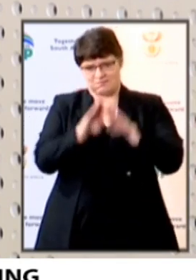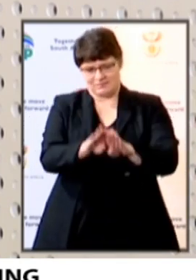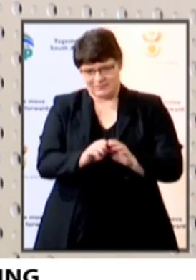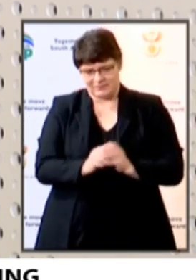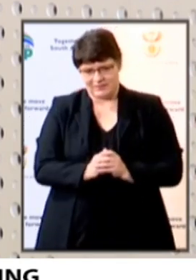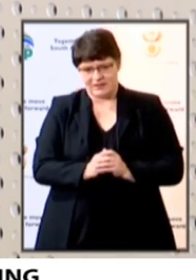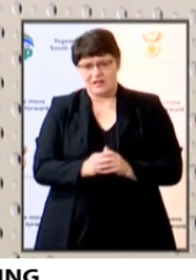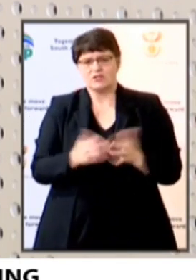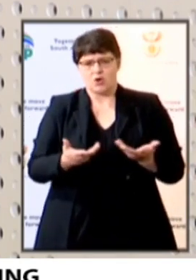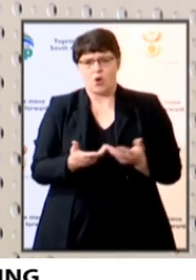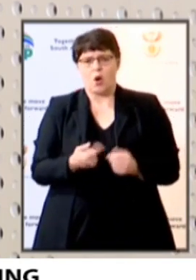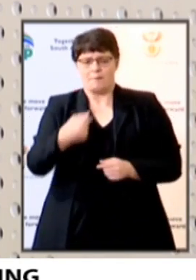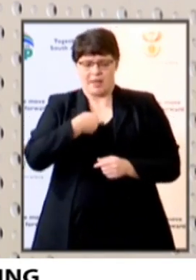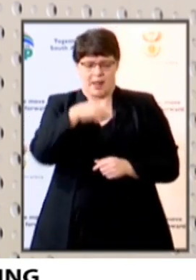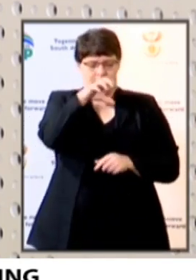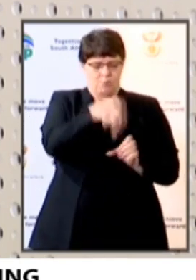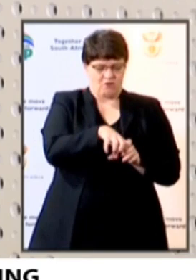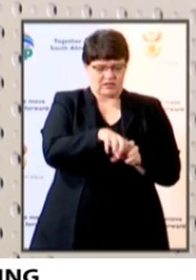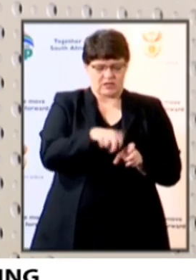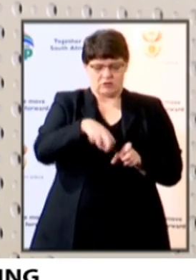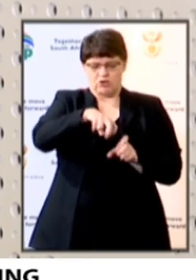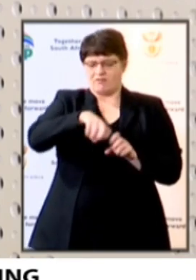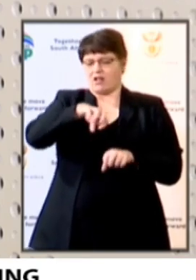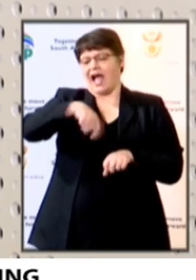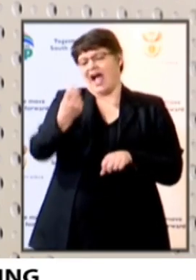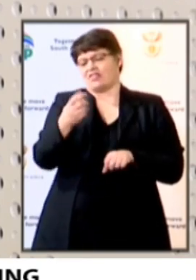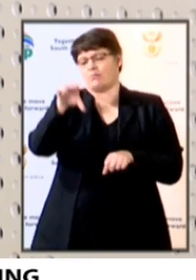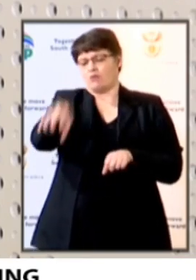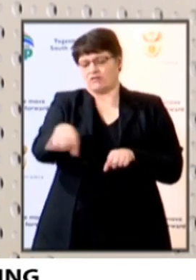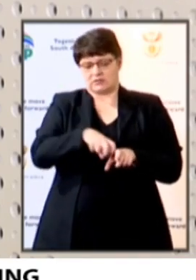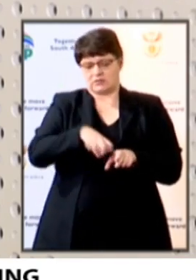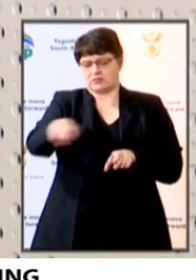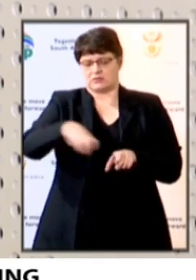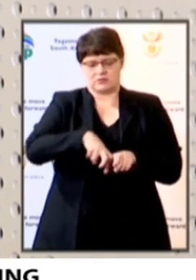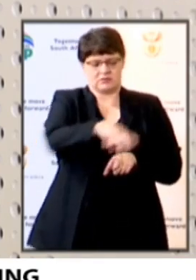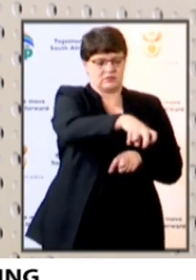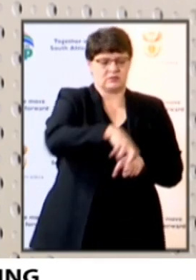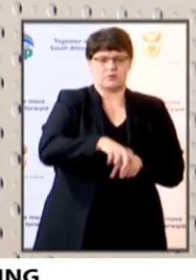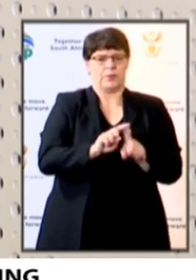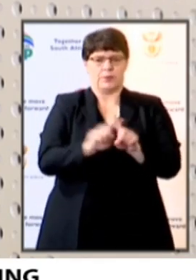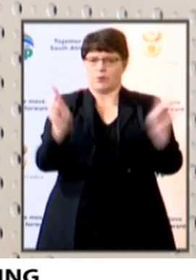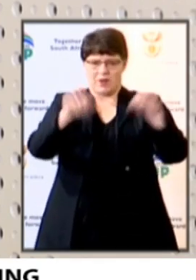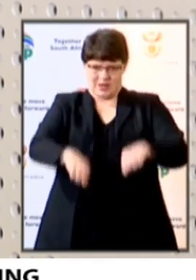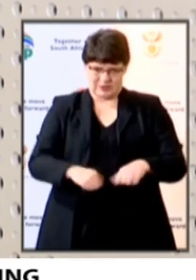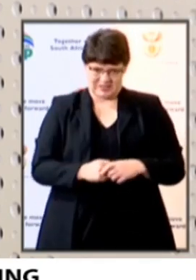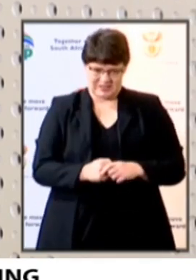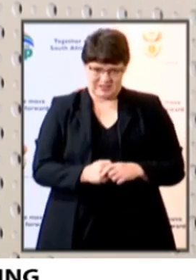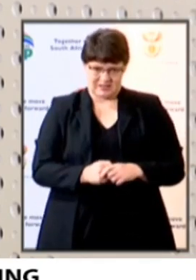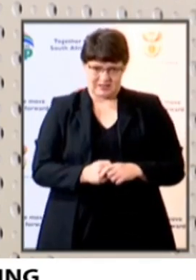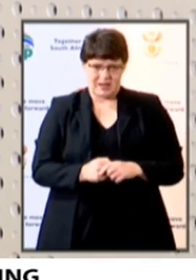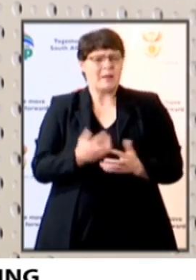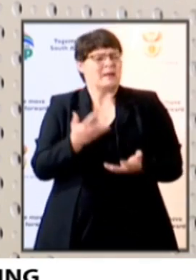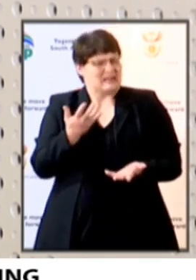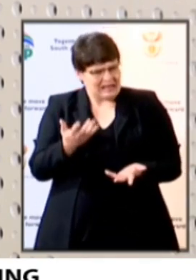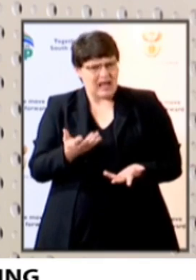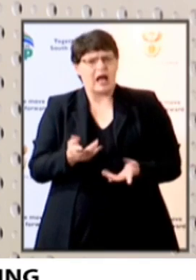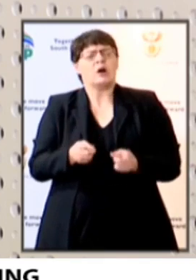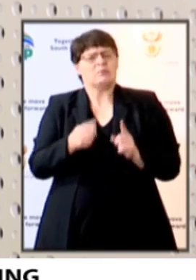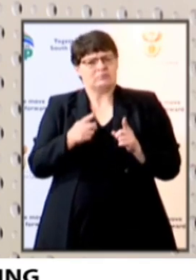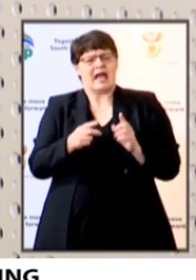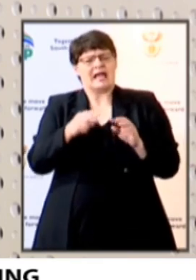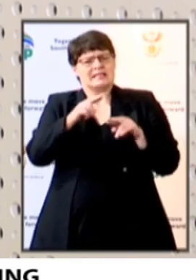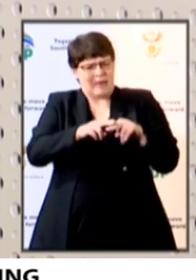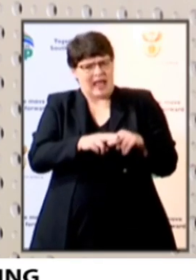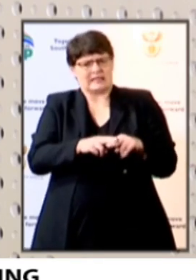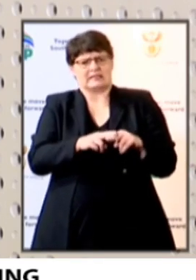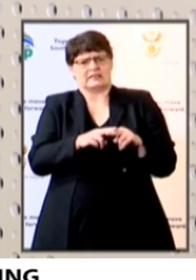like interprovincial travel will still not be allowed, except under exceptional circumstances,